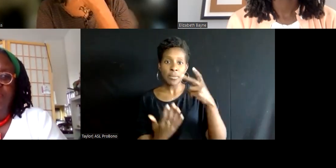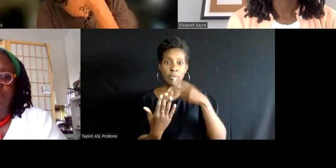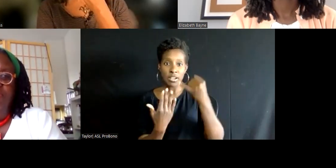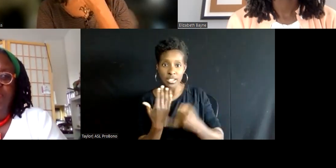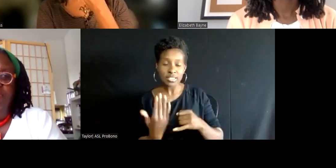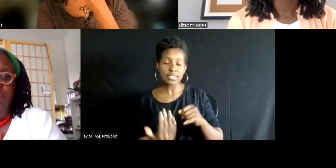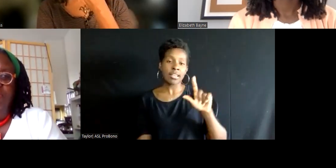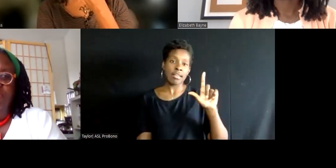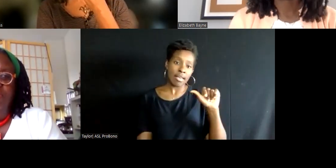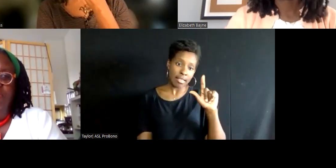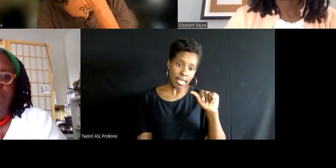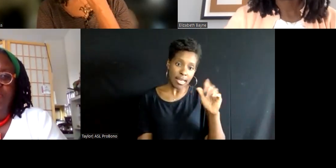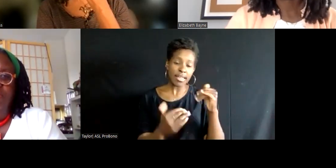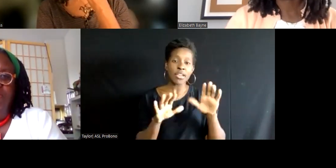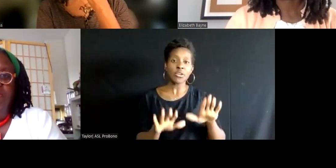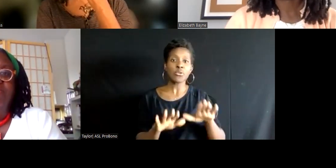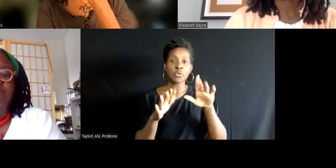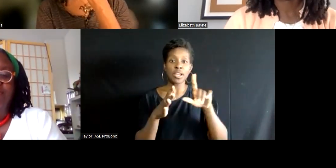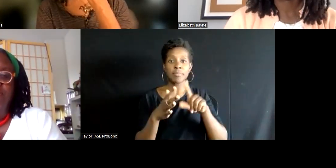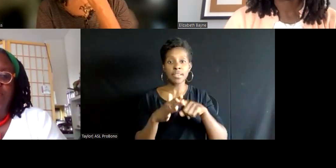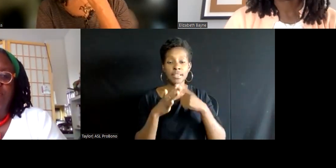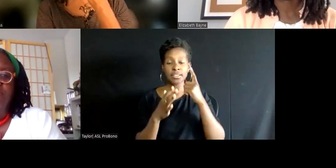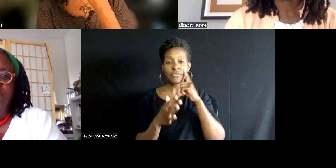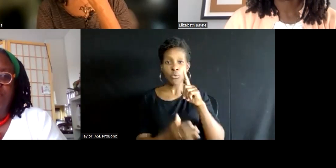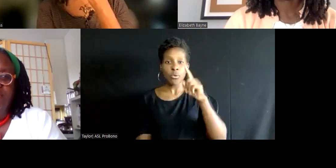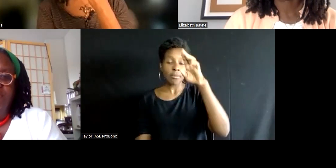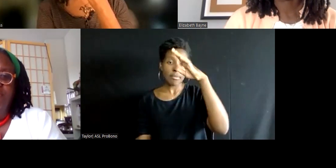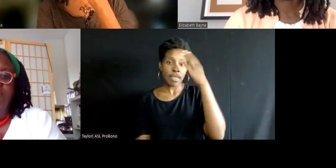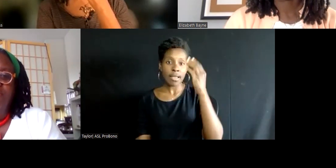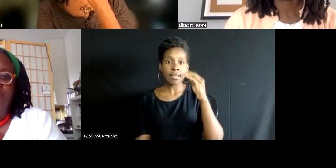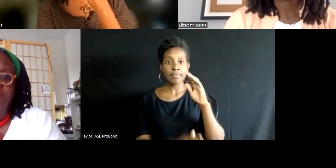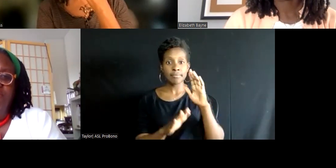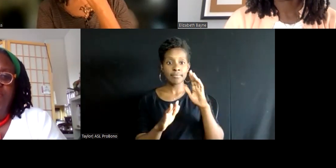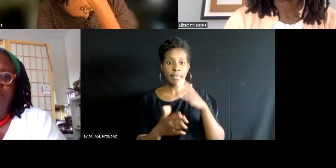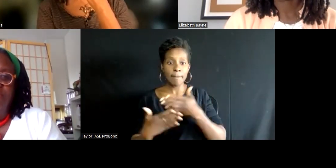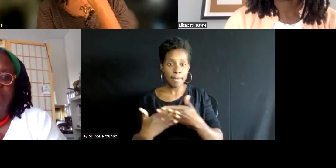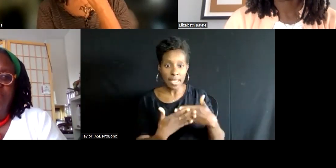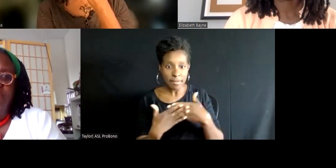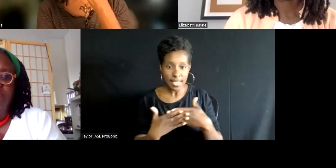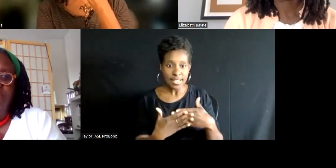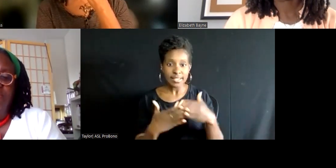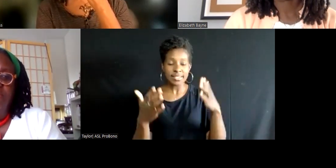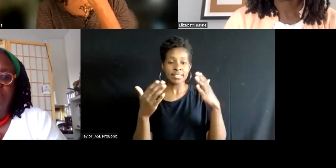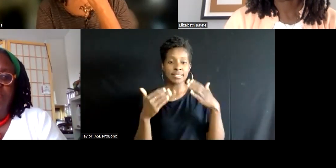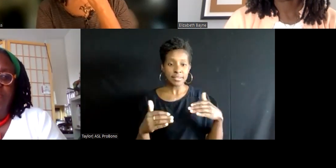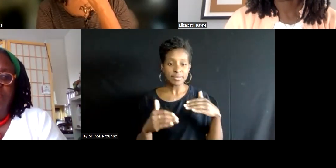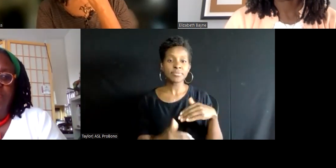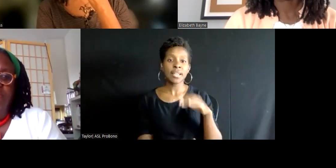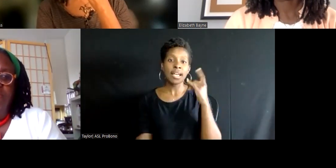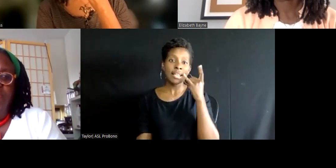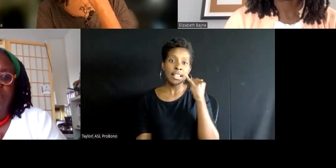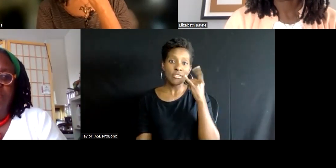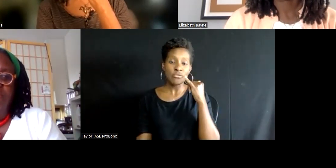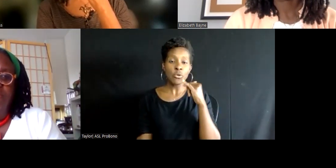Angeles, Great Beginnings for Black Babies, National Health Foundation, March of Dimes, California Primary